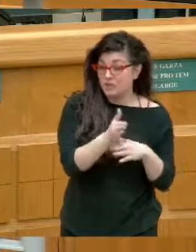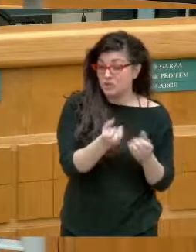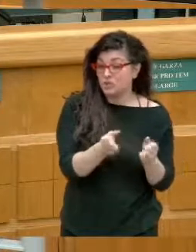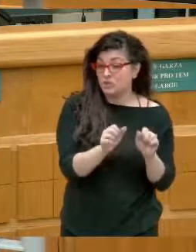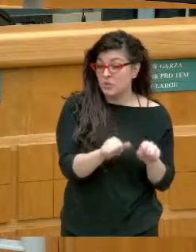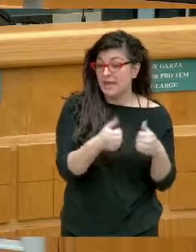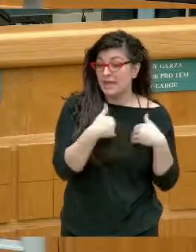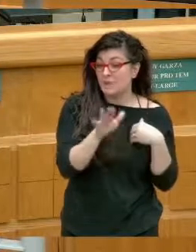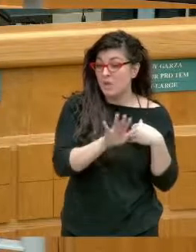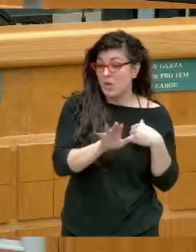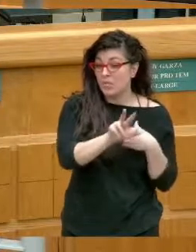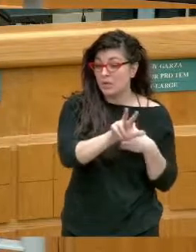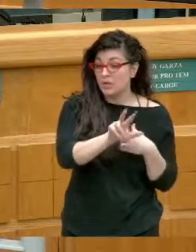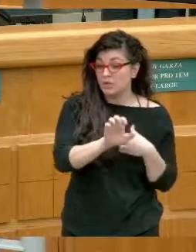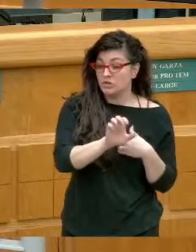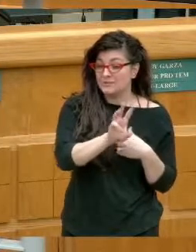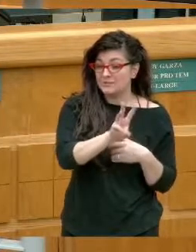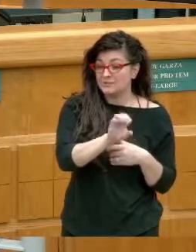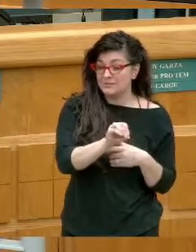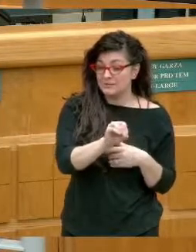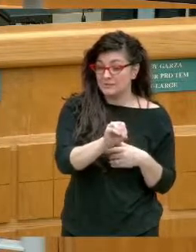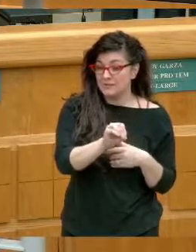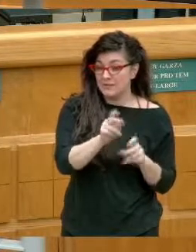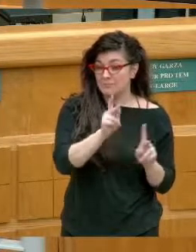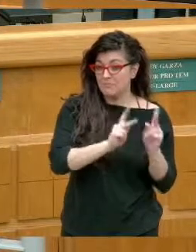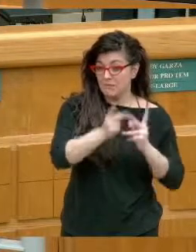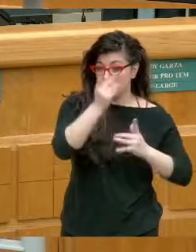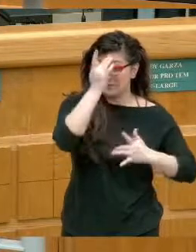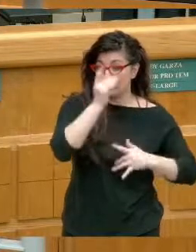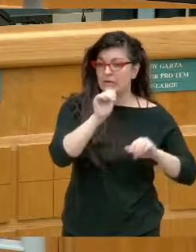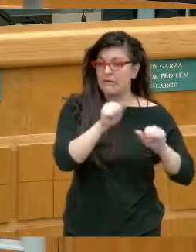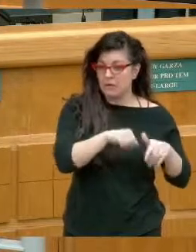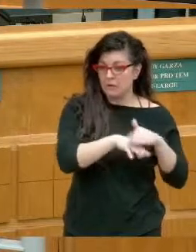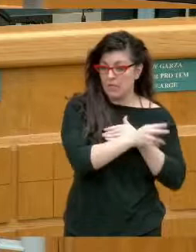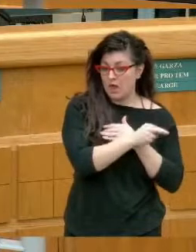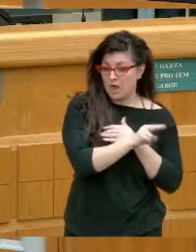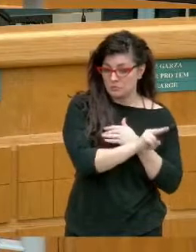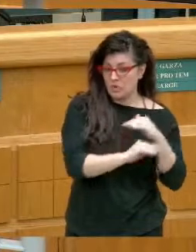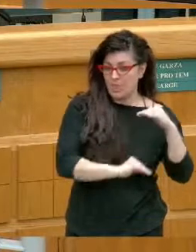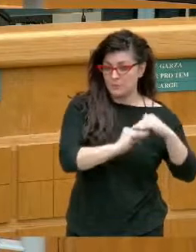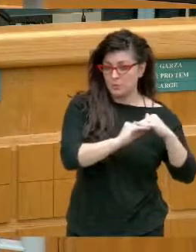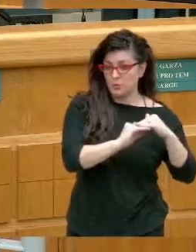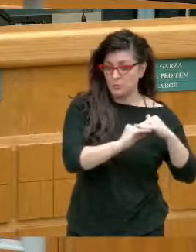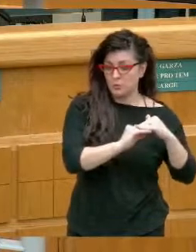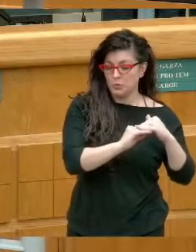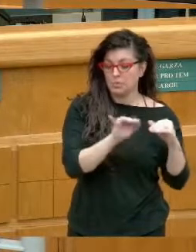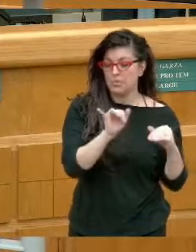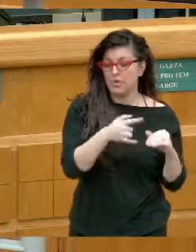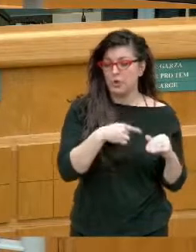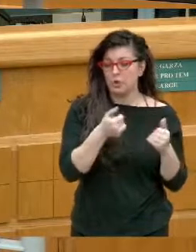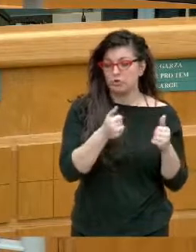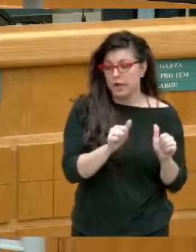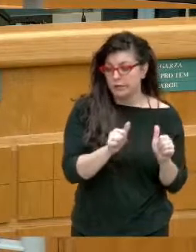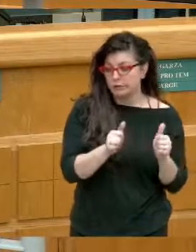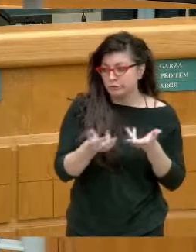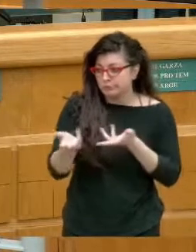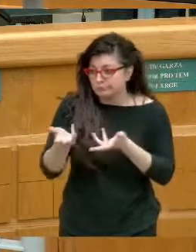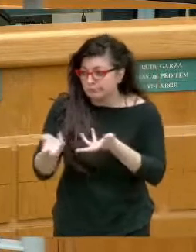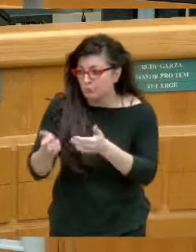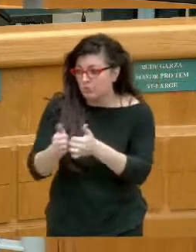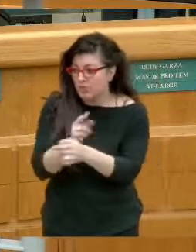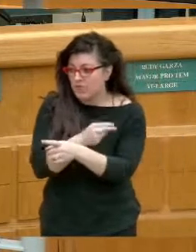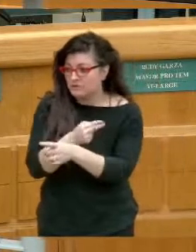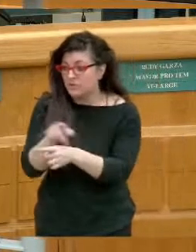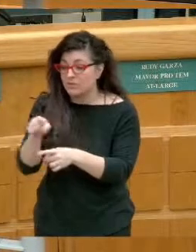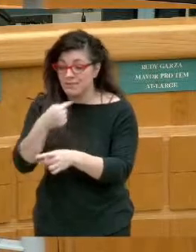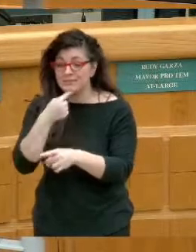around 360 patients, but that's something that we're working closely with the local hospitals, and they assure me that they